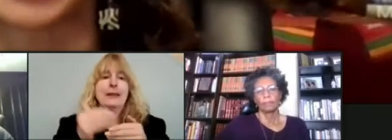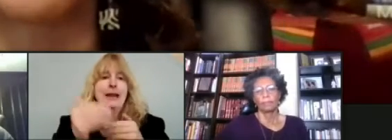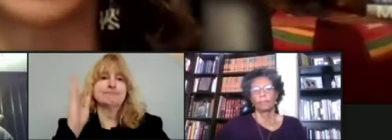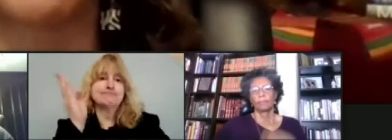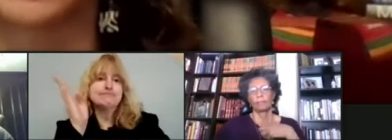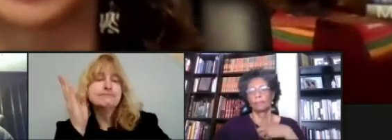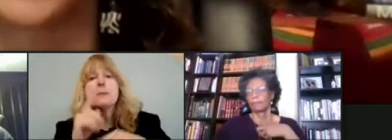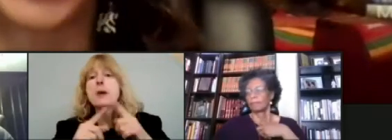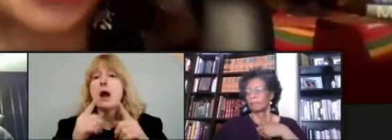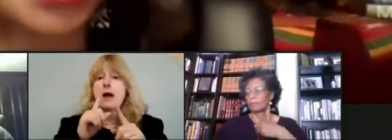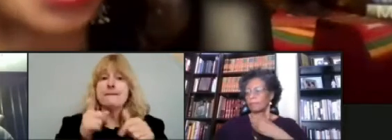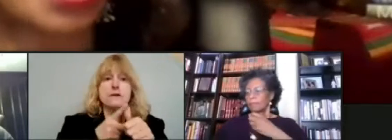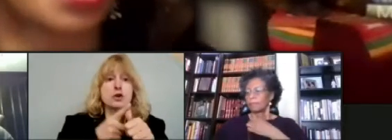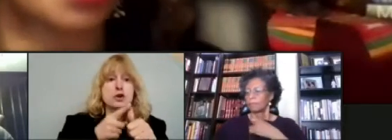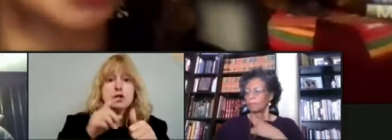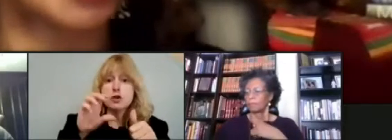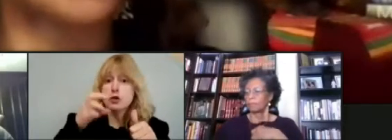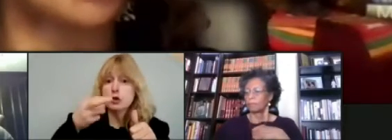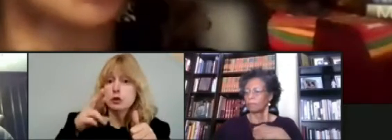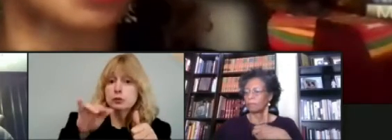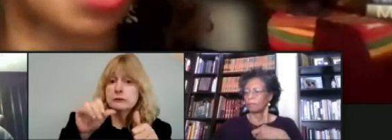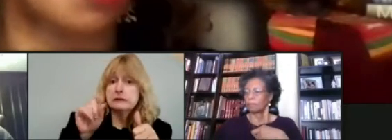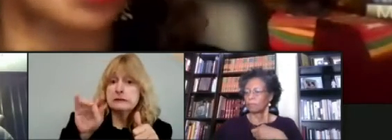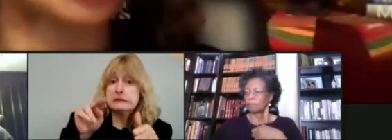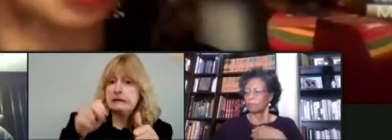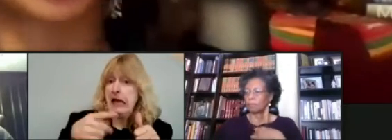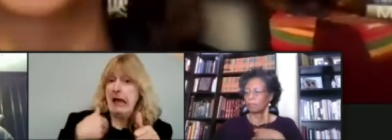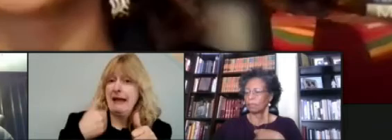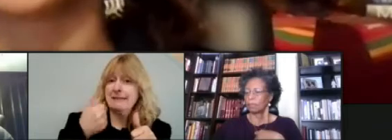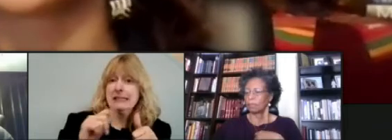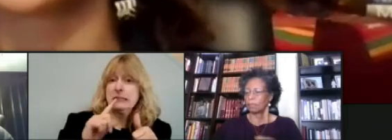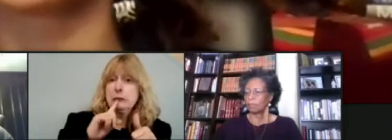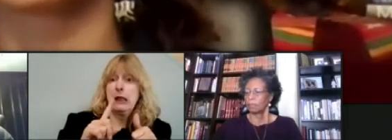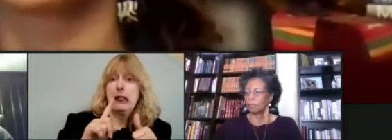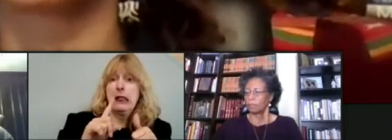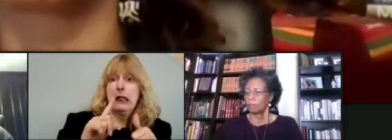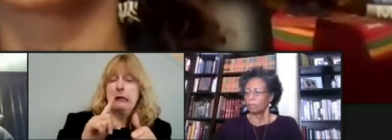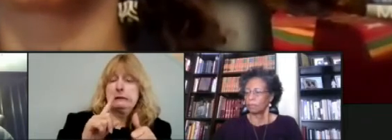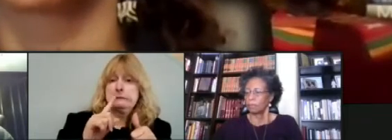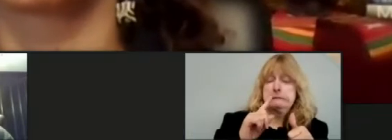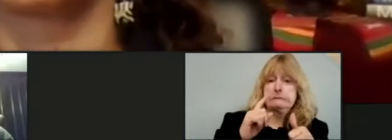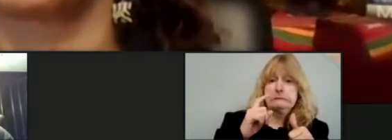Christine, do we have any burning questions for our educational leaders?